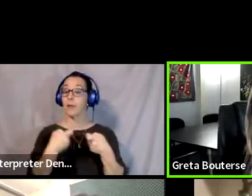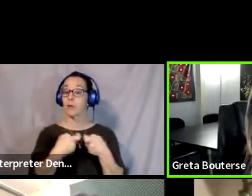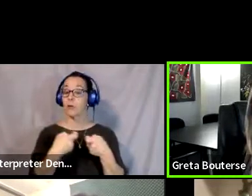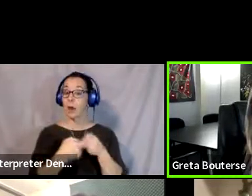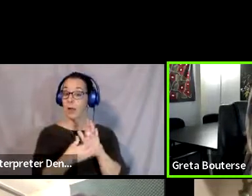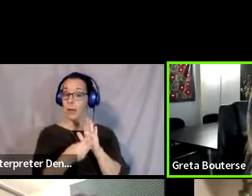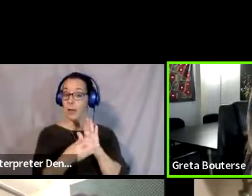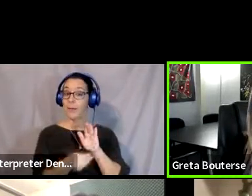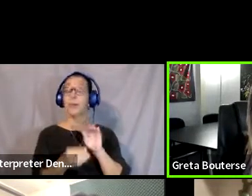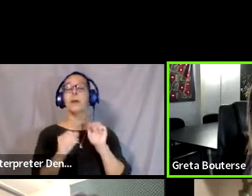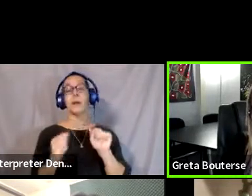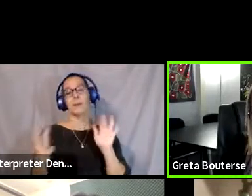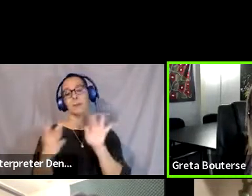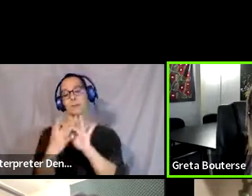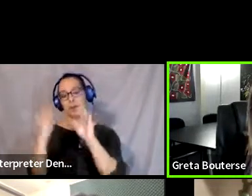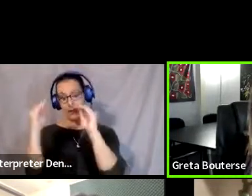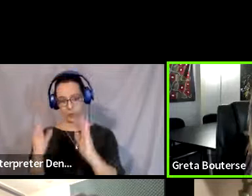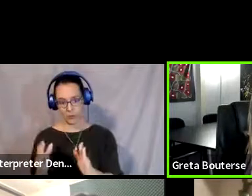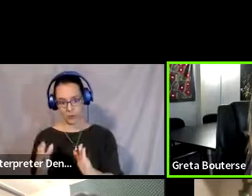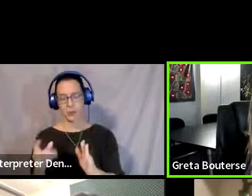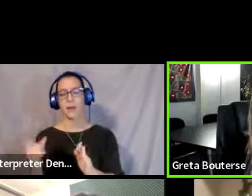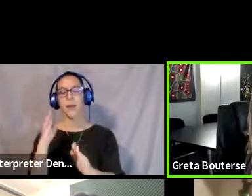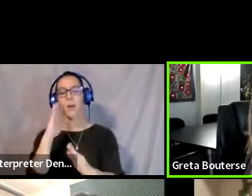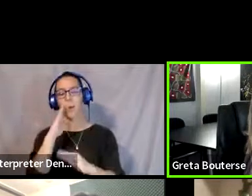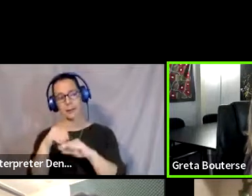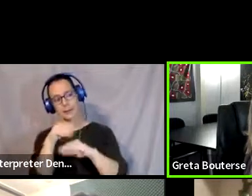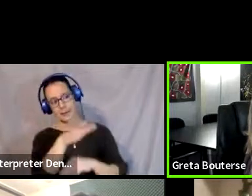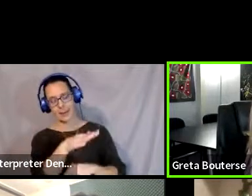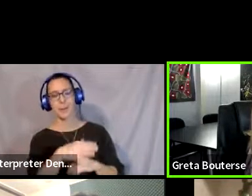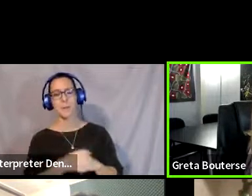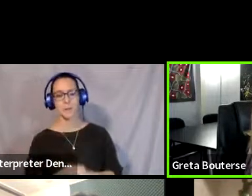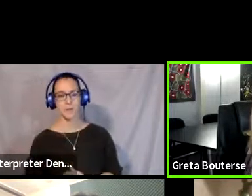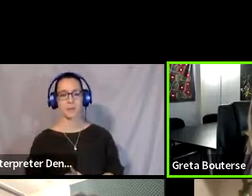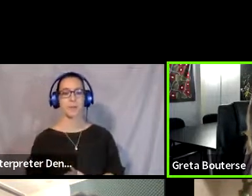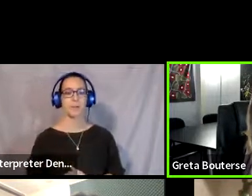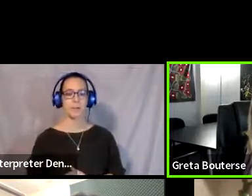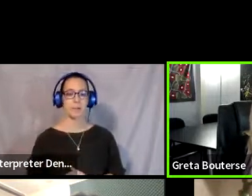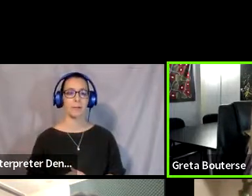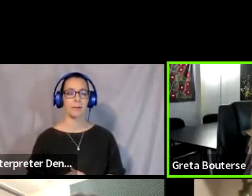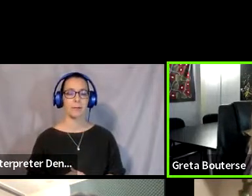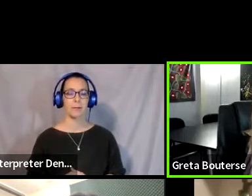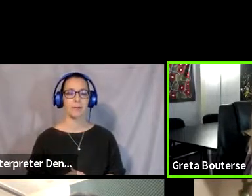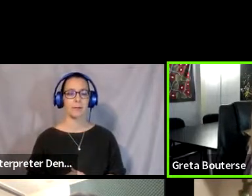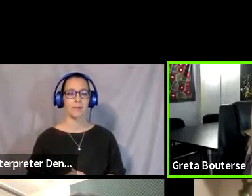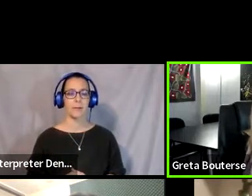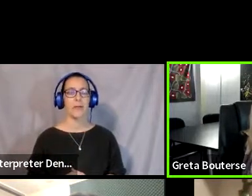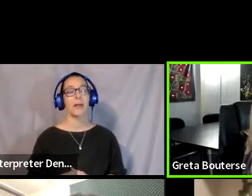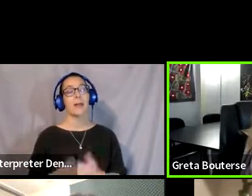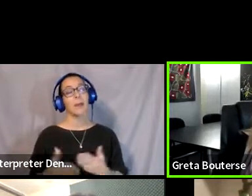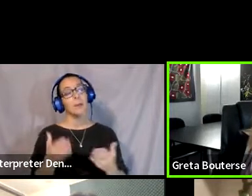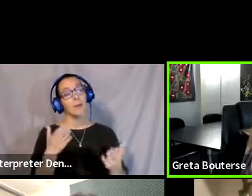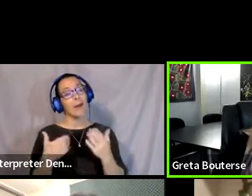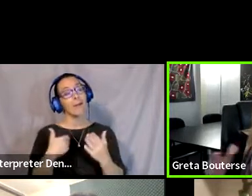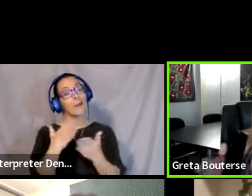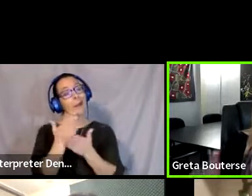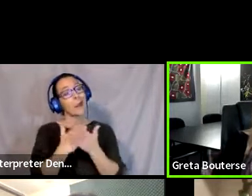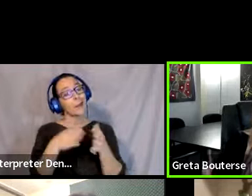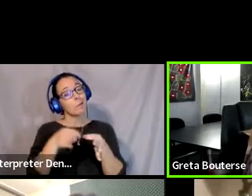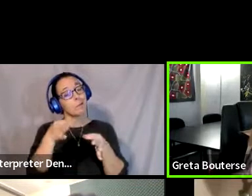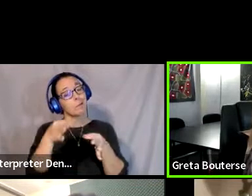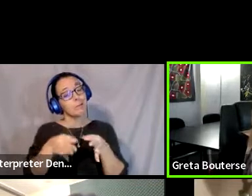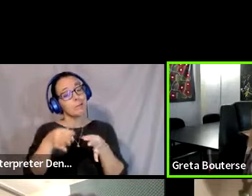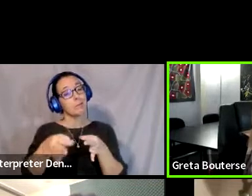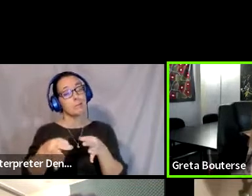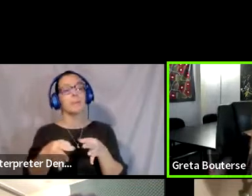to your teachers and they can send you one. There is a few potential delays. There are some students who have been